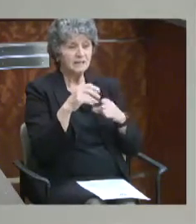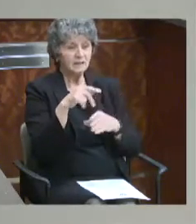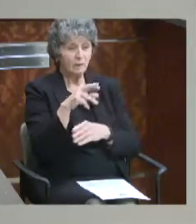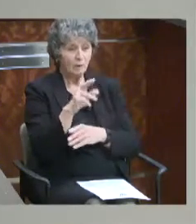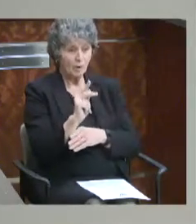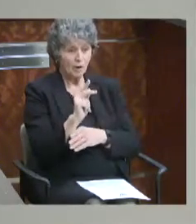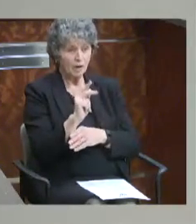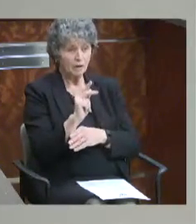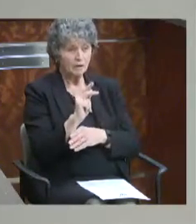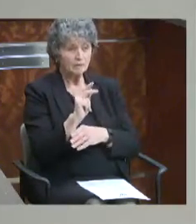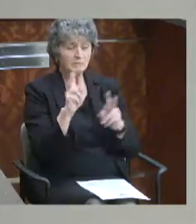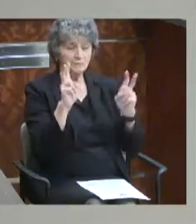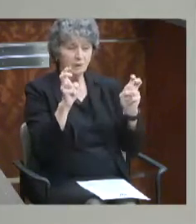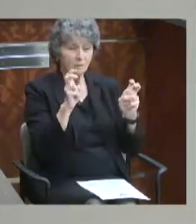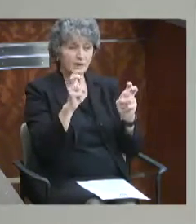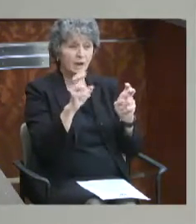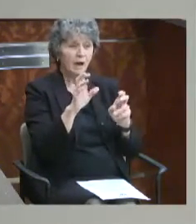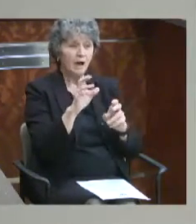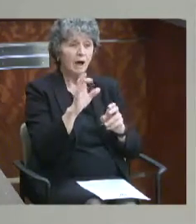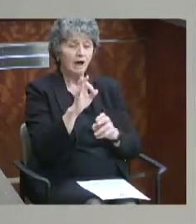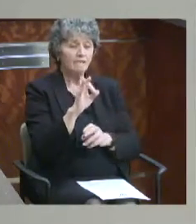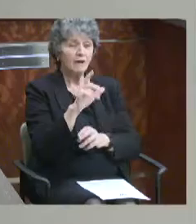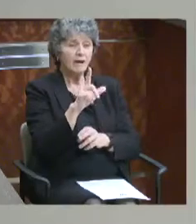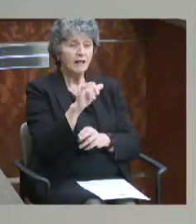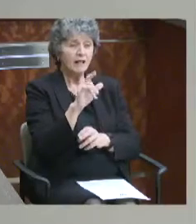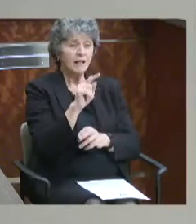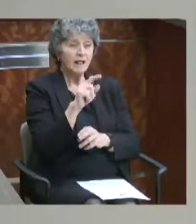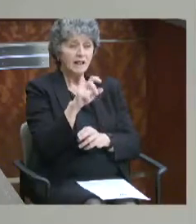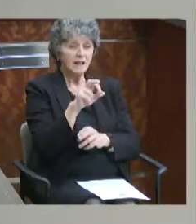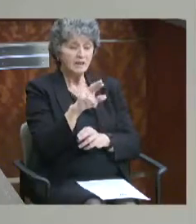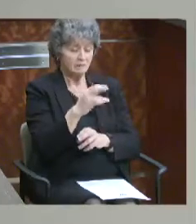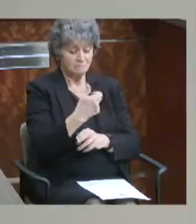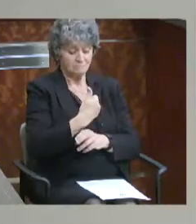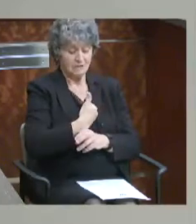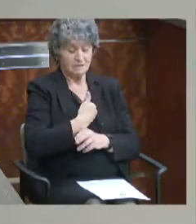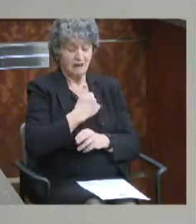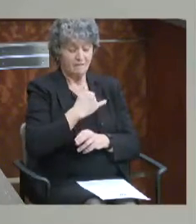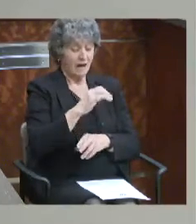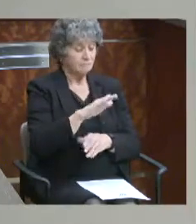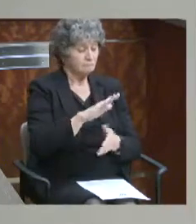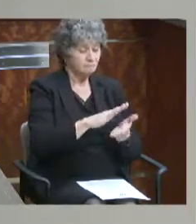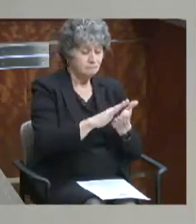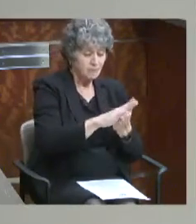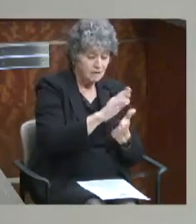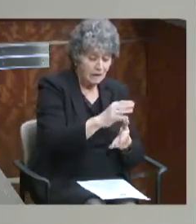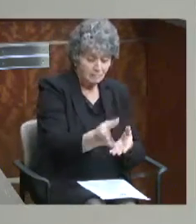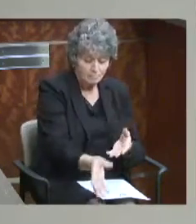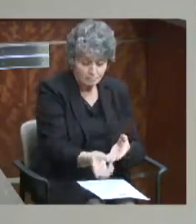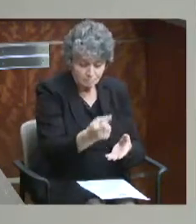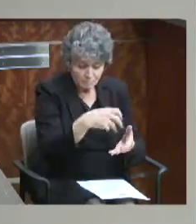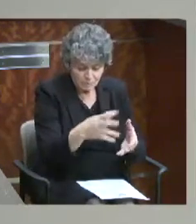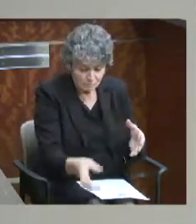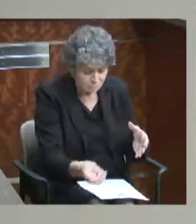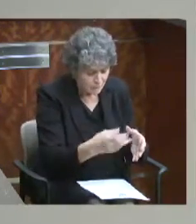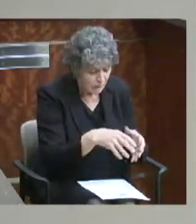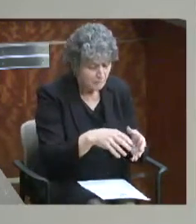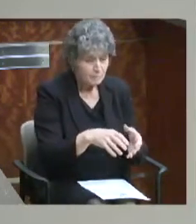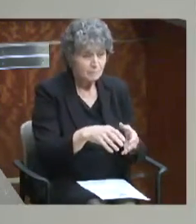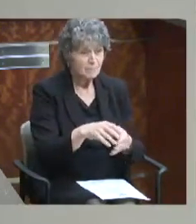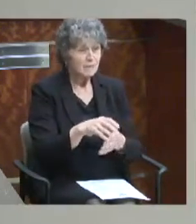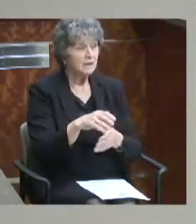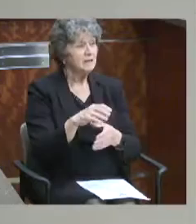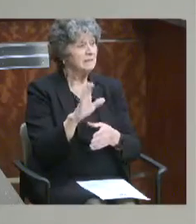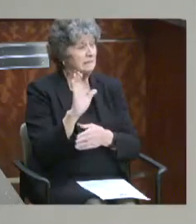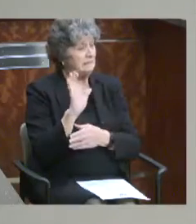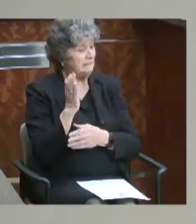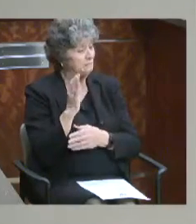about litter. I've been picking up litter for a while now. When I see that just in picking it up, it seems to be a problem throughout